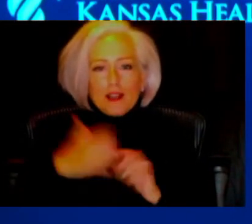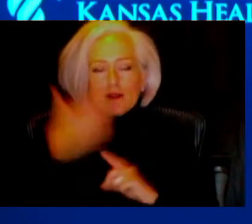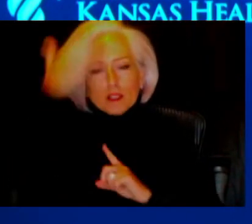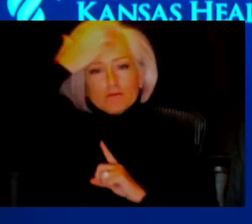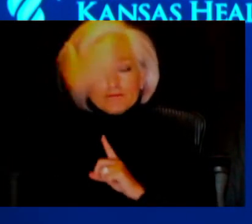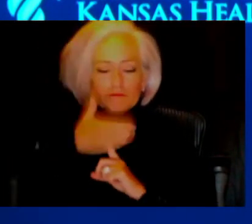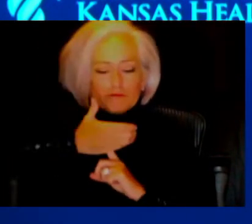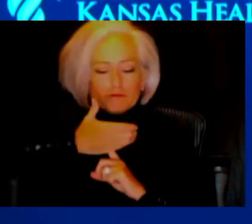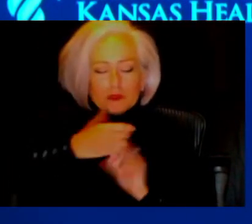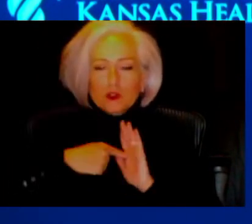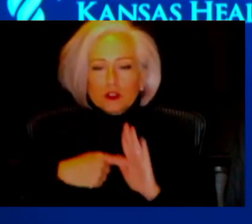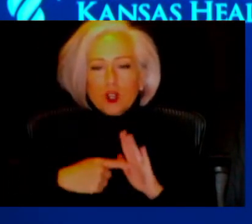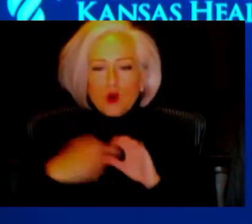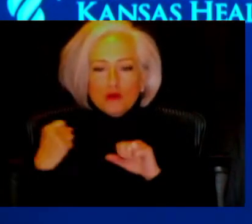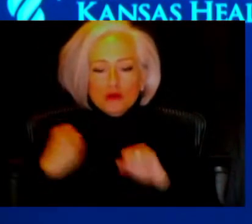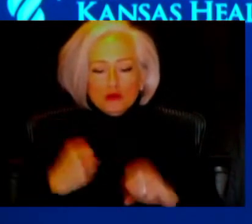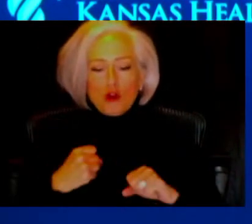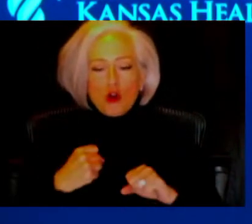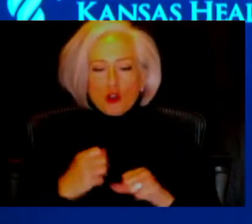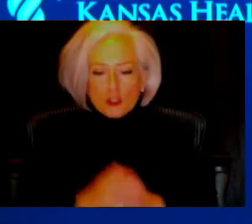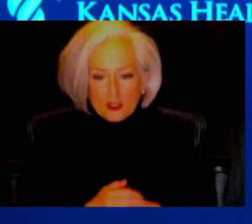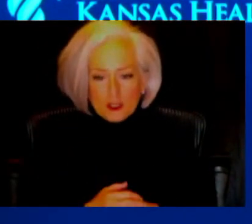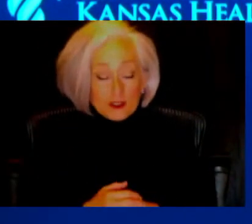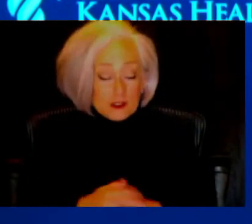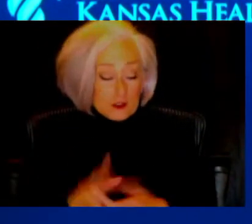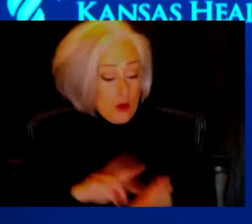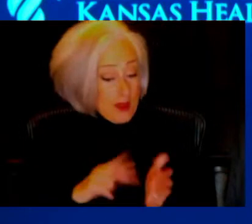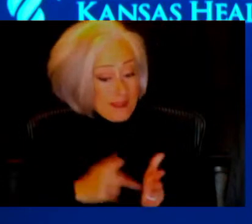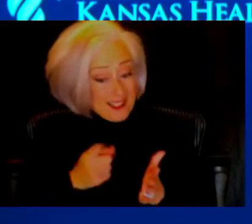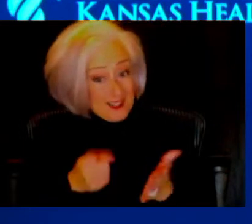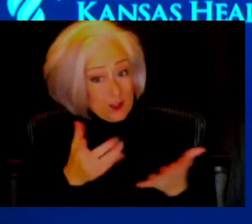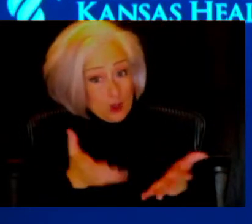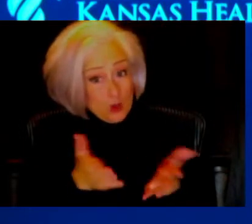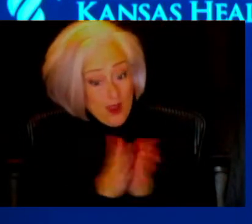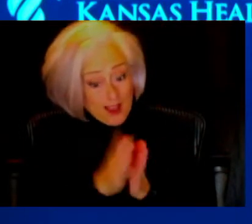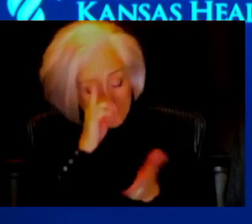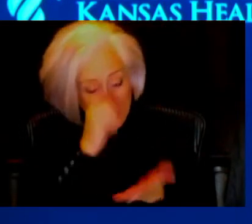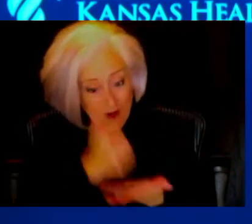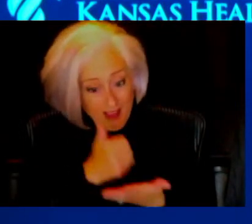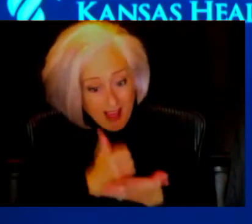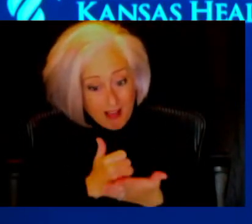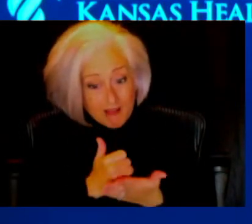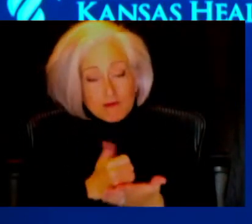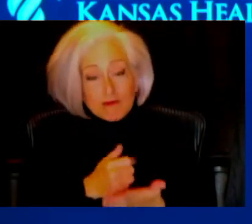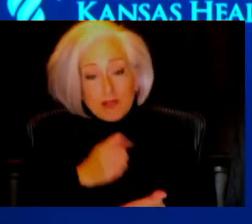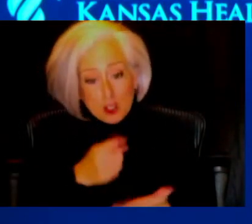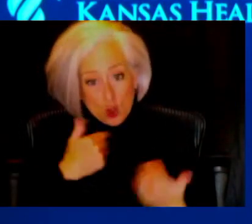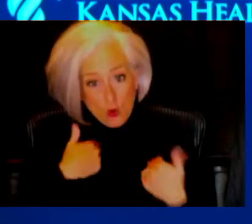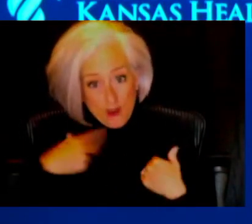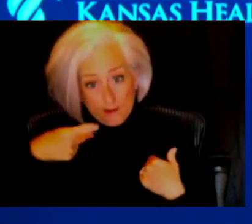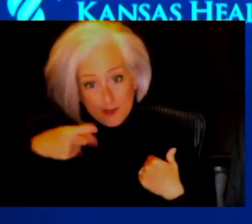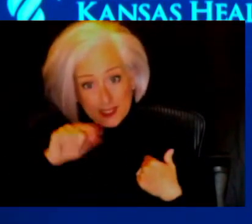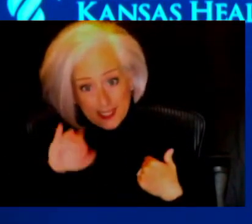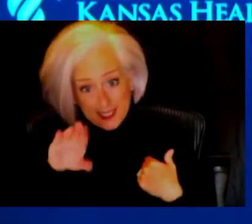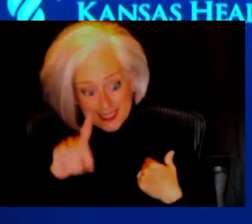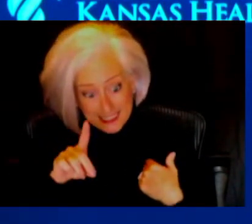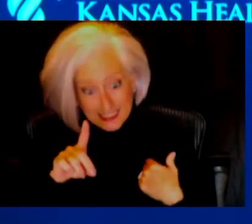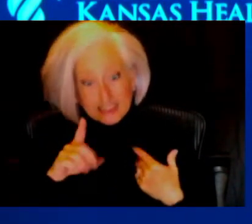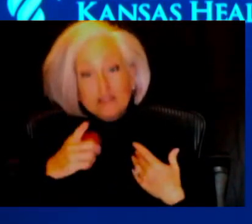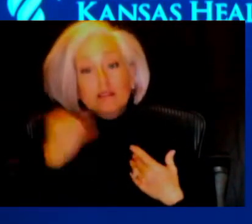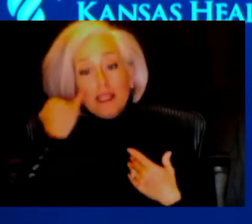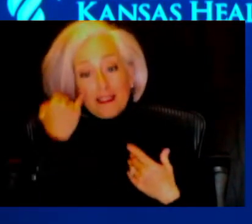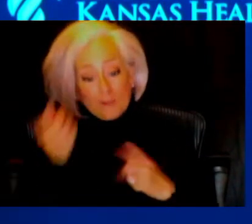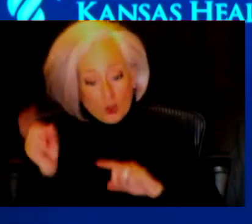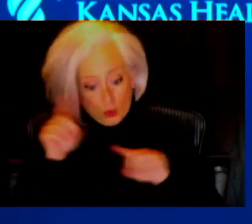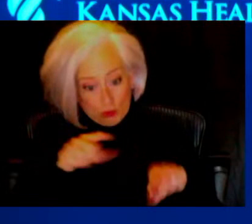strong. And so asking for help, which if you have PTSD and going and getting help is one of